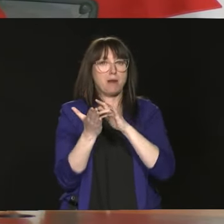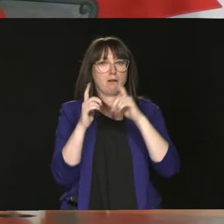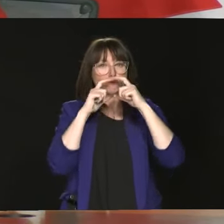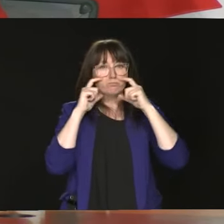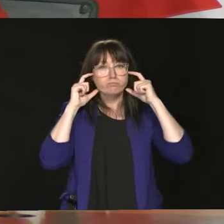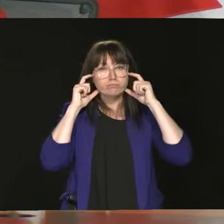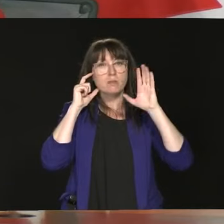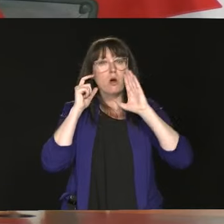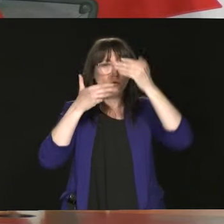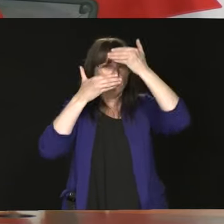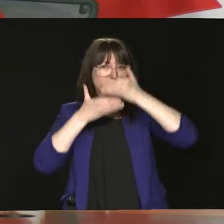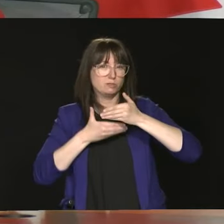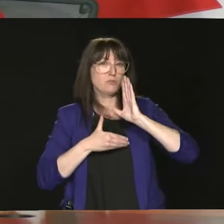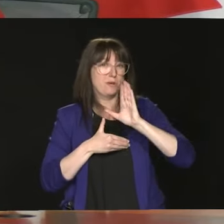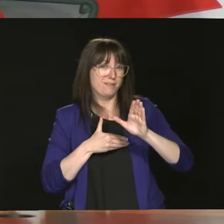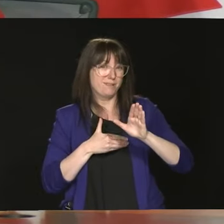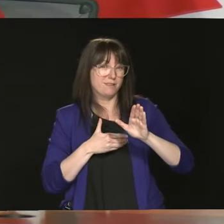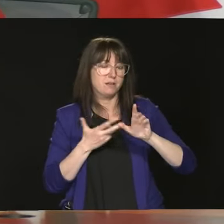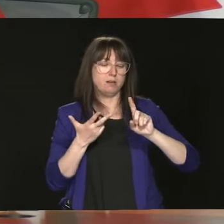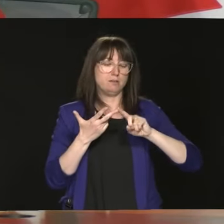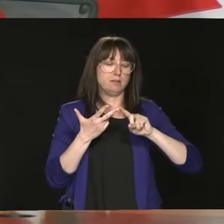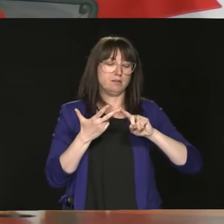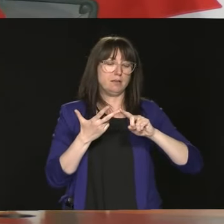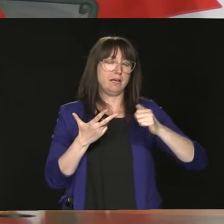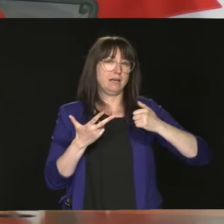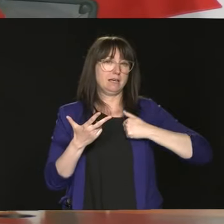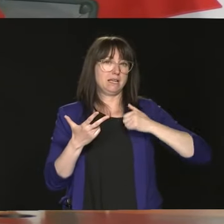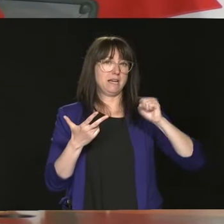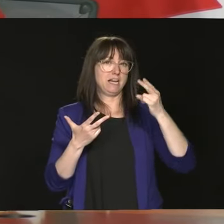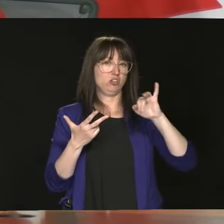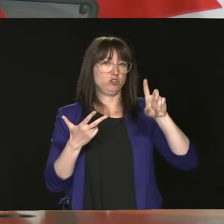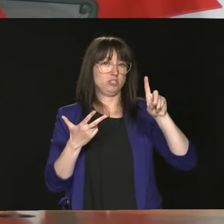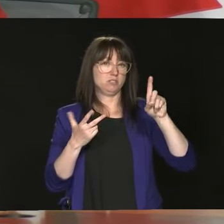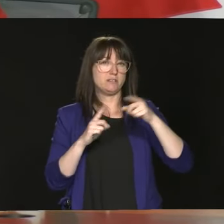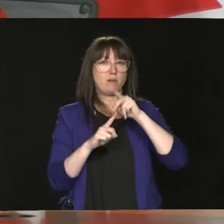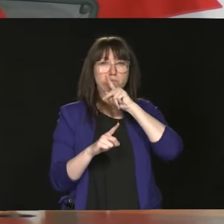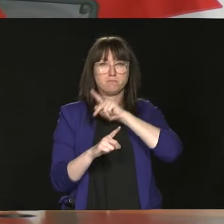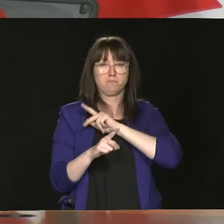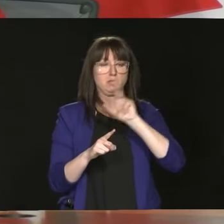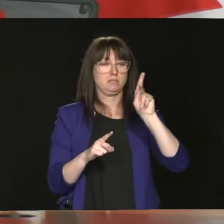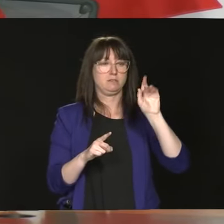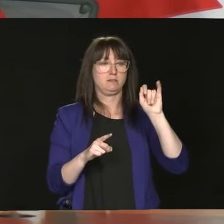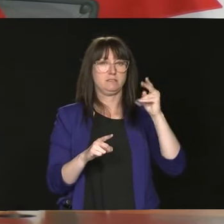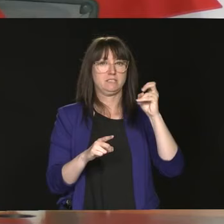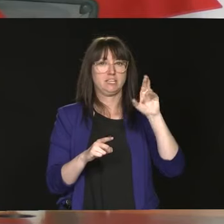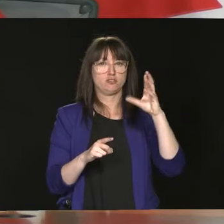company, Canadian Shield out of Kitchener, has moved from 3D